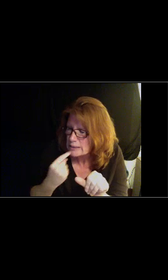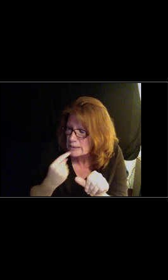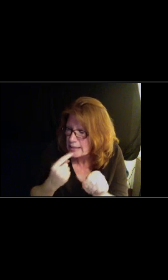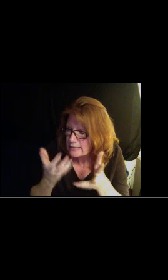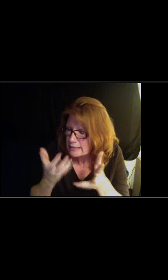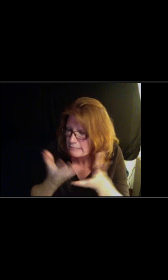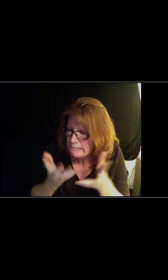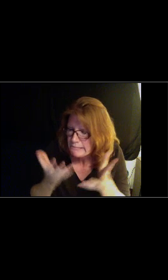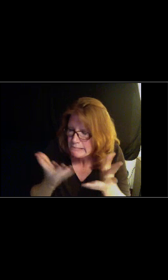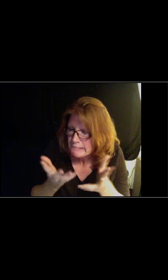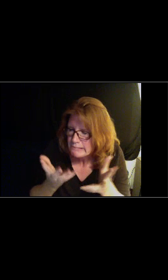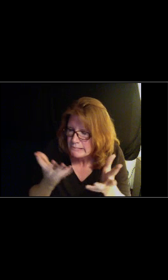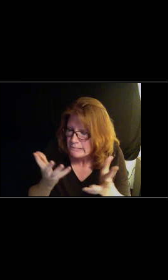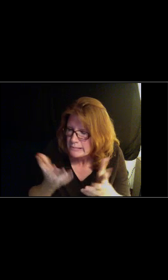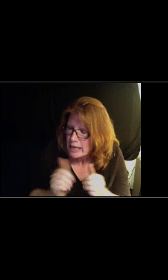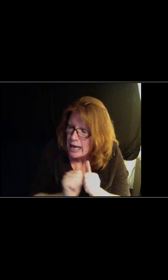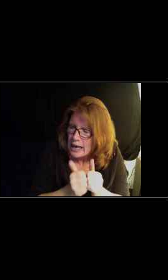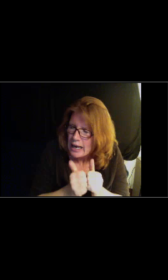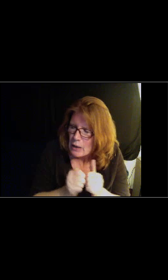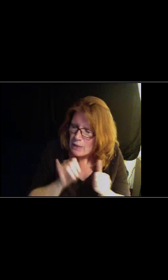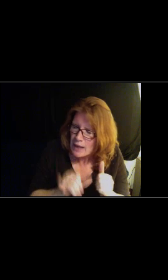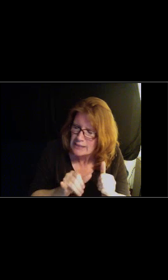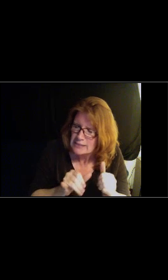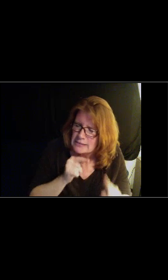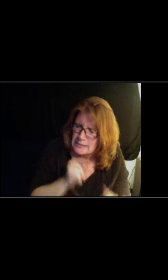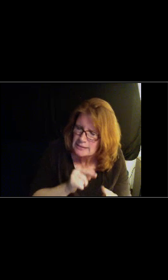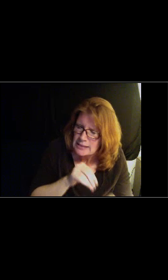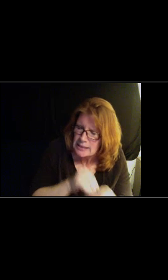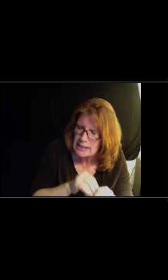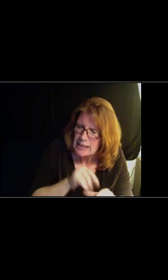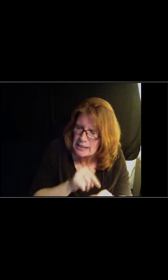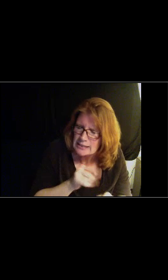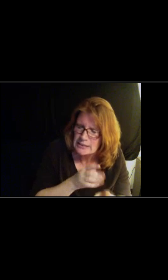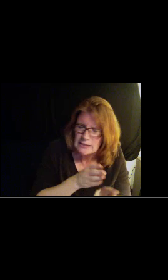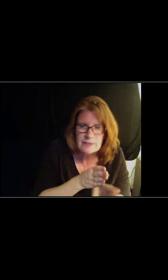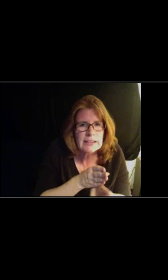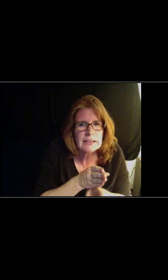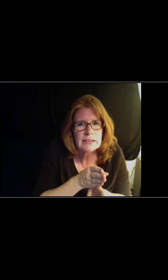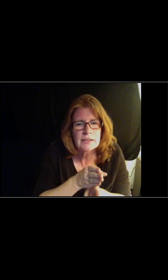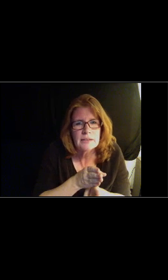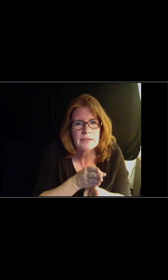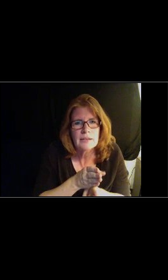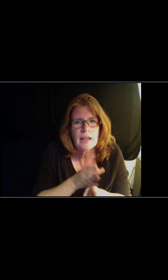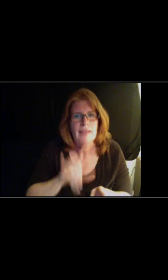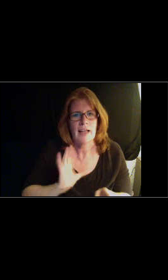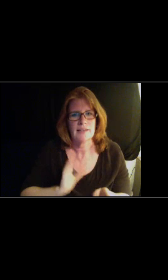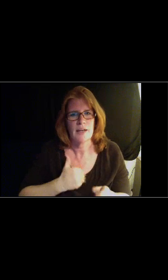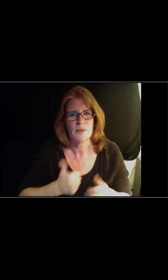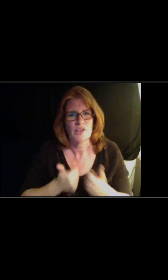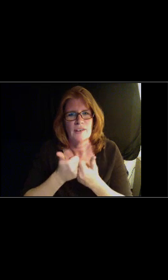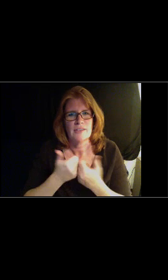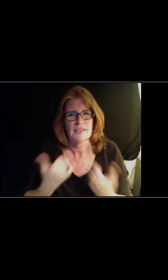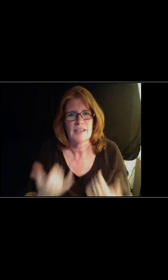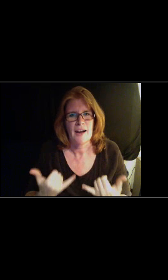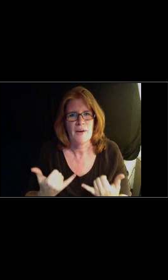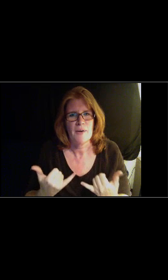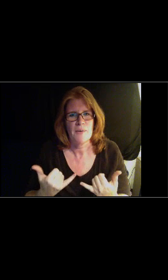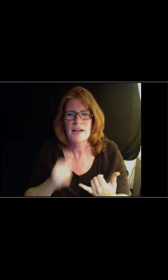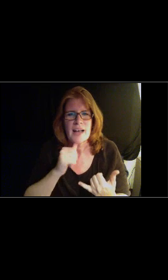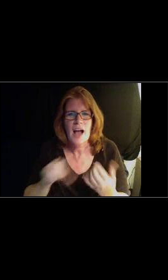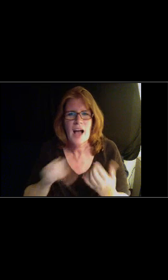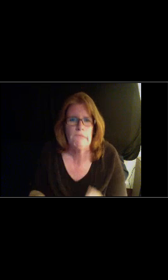thinking how those metaphors are applied to our work and what is the meaning behind what we are saying